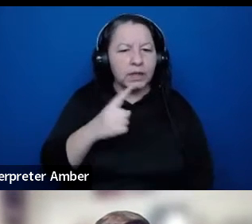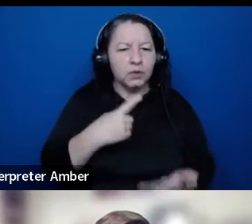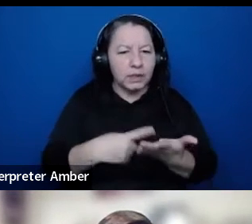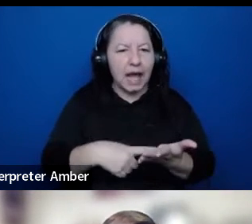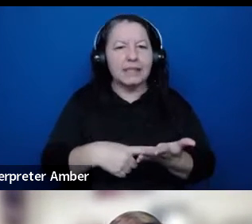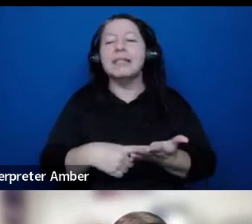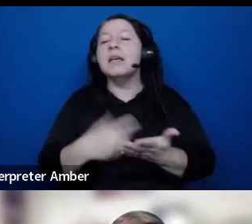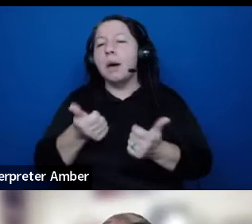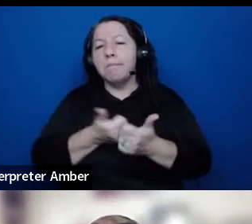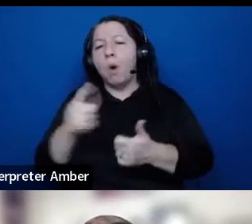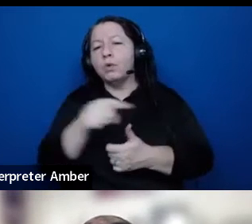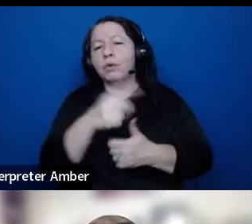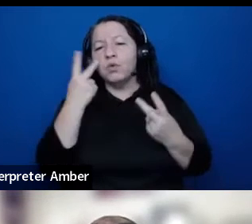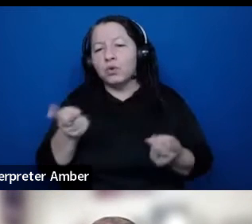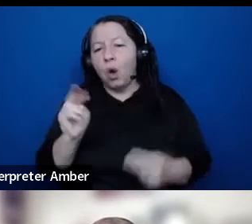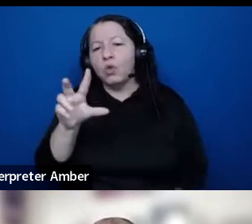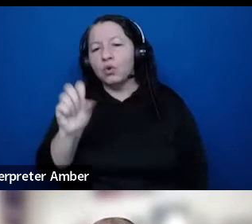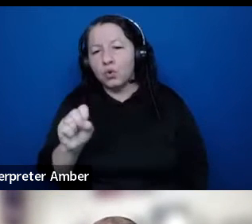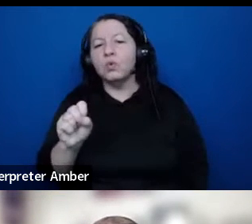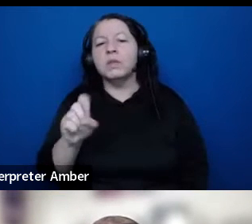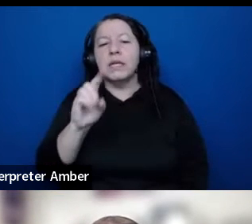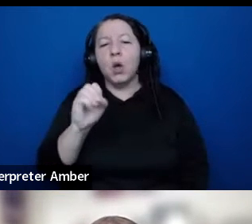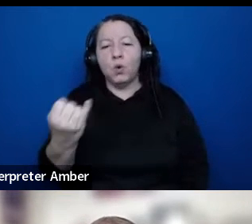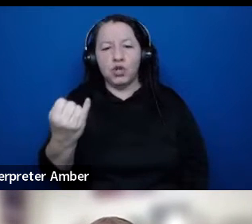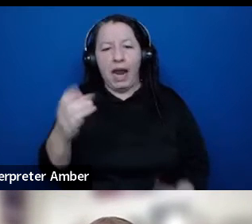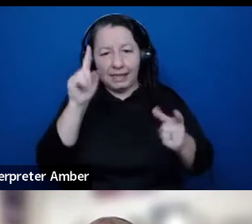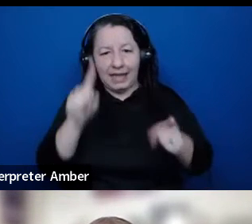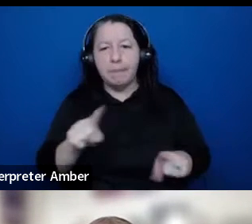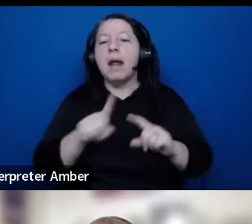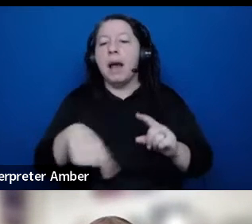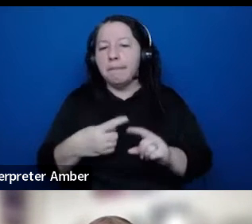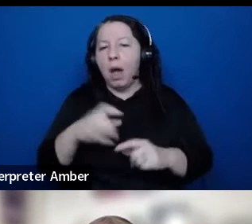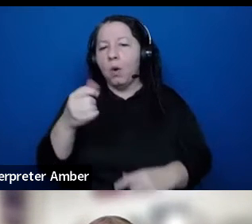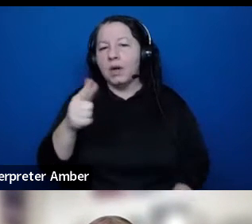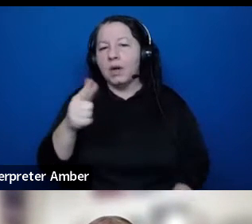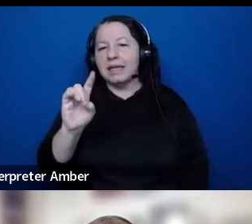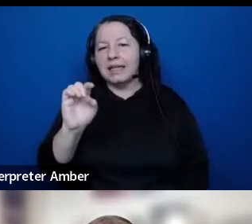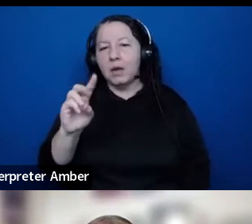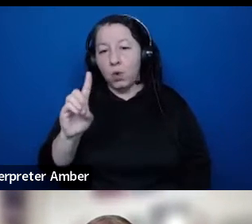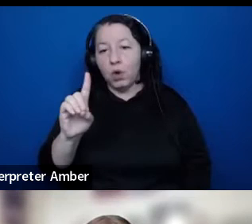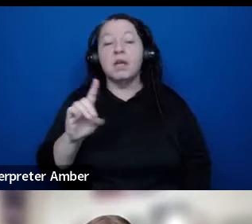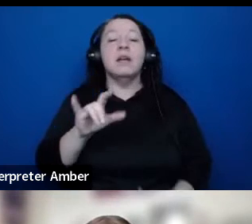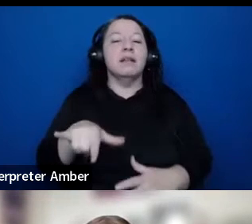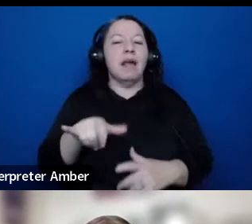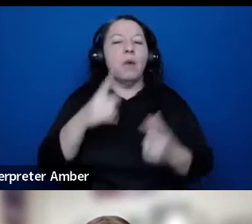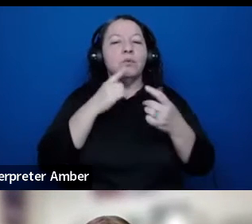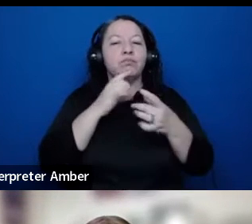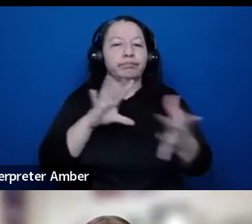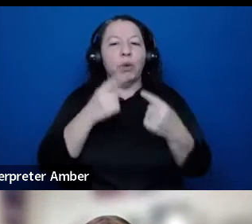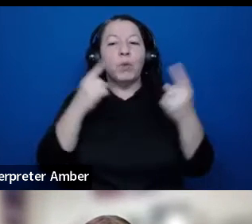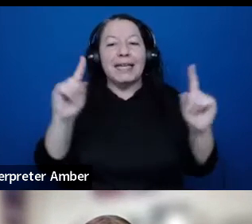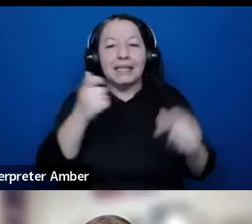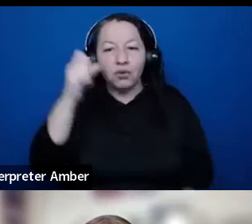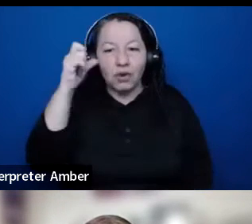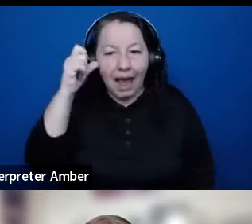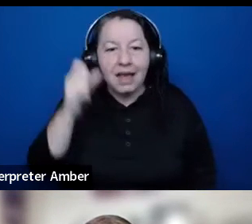the Department of Justice settlement about Glenwood came out yesterday. That actually is not the topic that we have Julie talking about